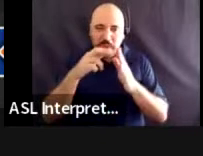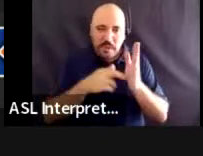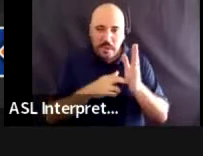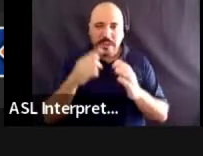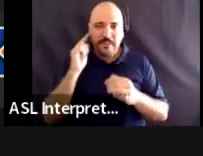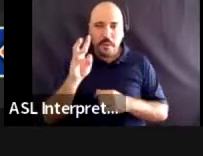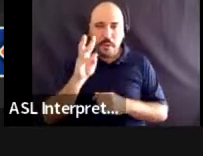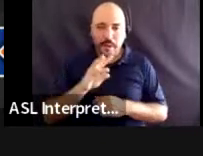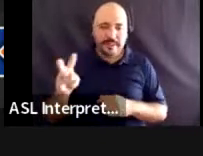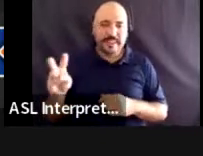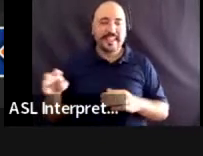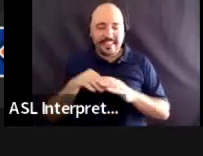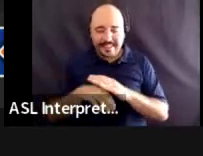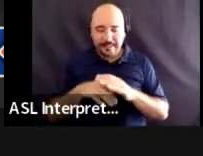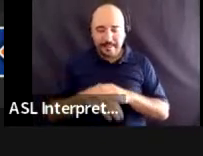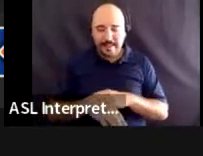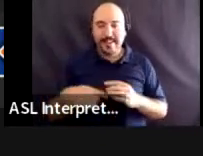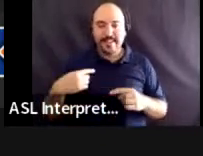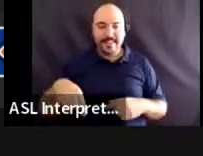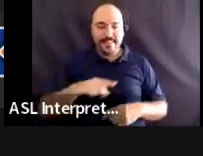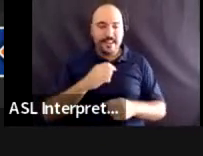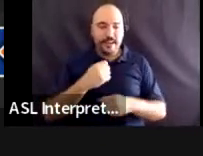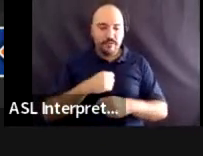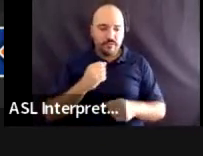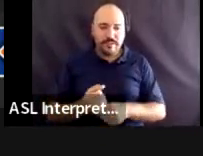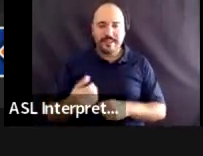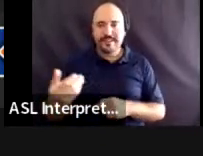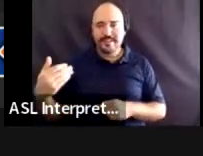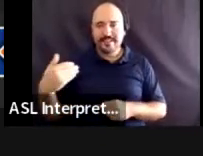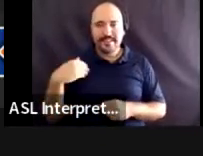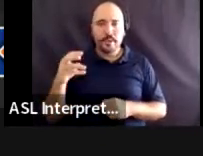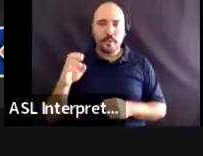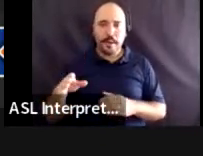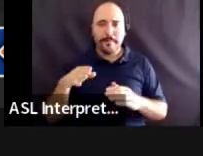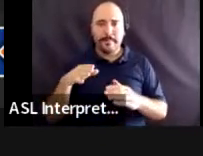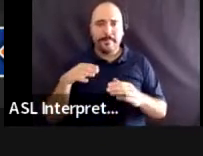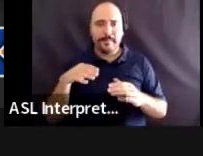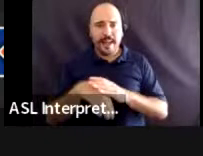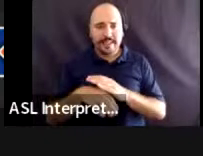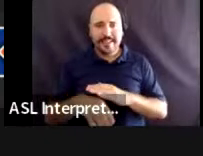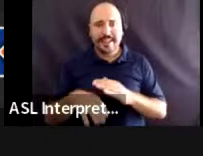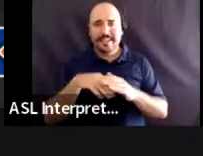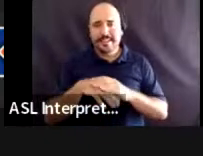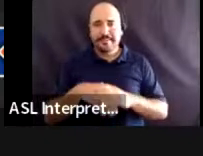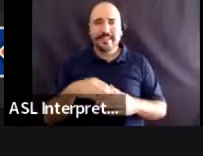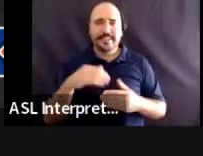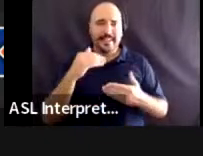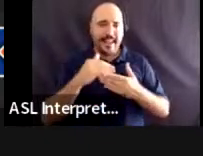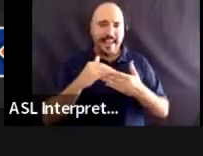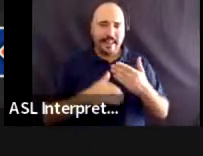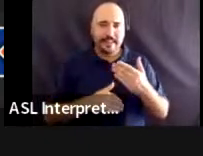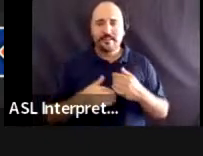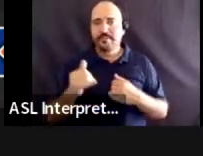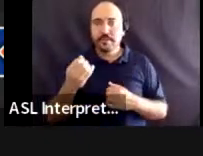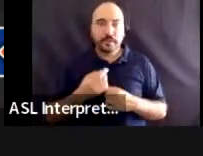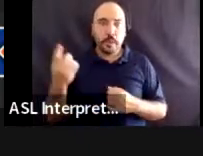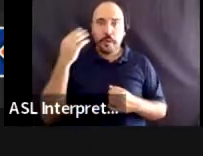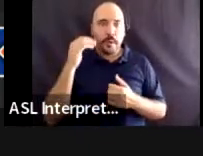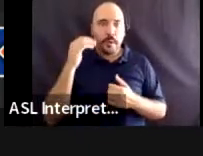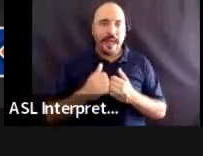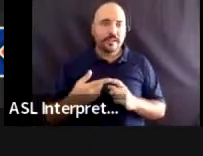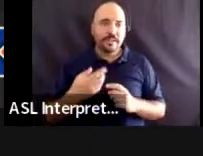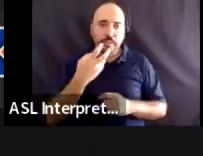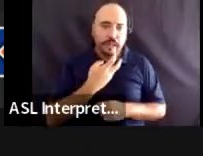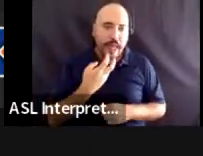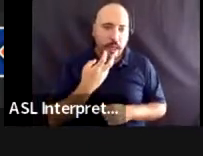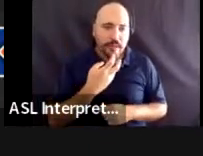websites. And they created in the Web Content Accessibility Guidelines, which nobody knows how to pronounce it. Is